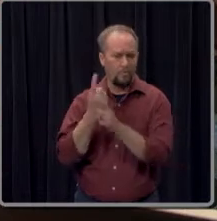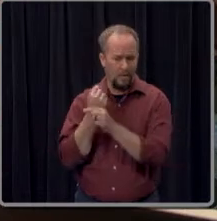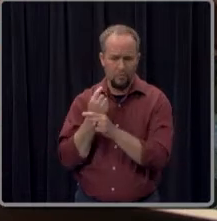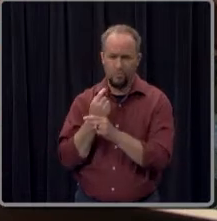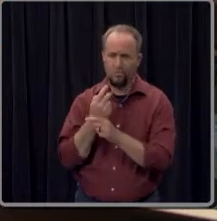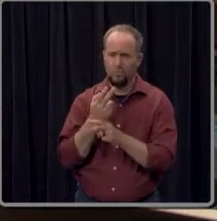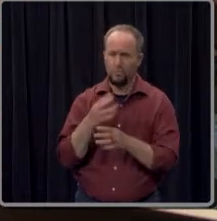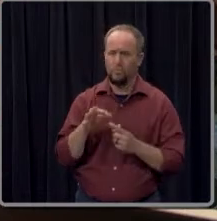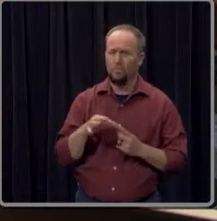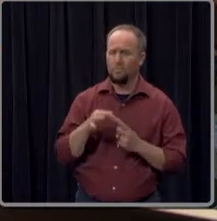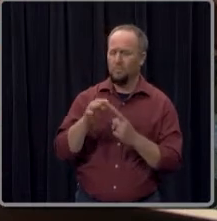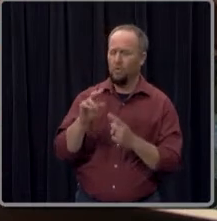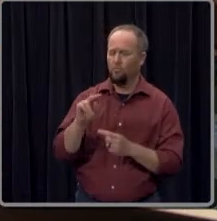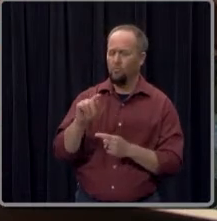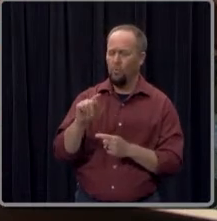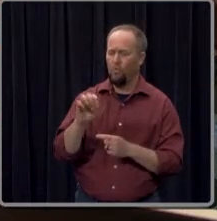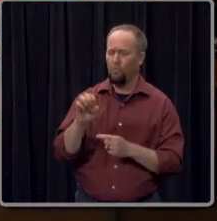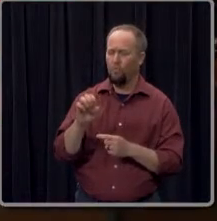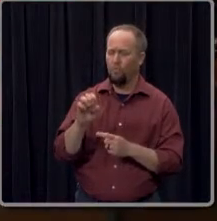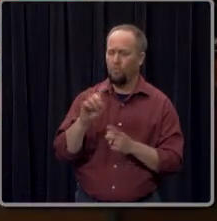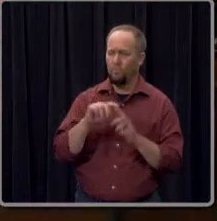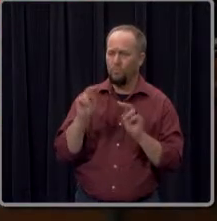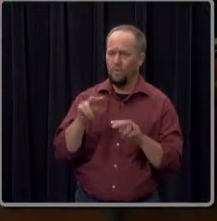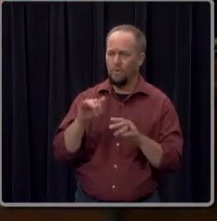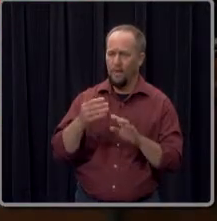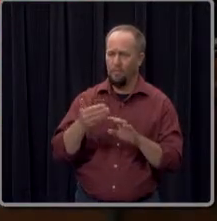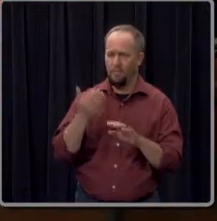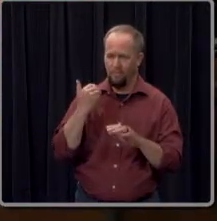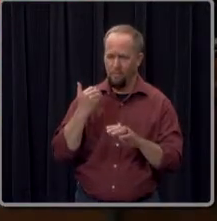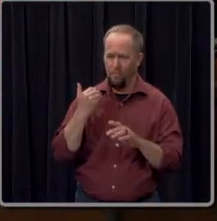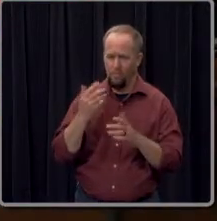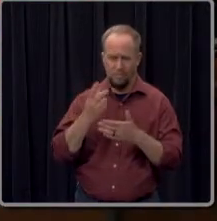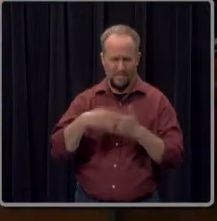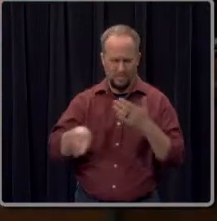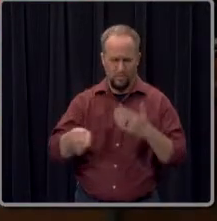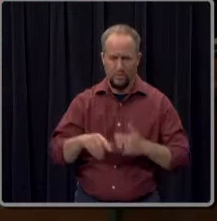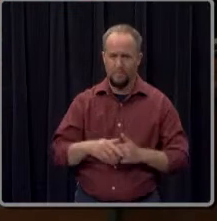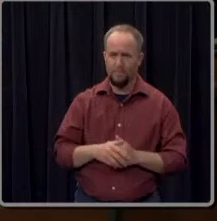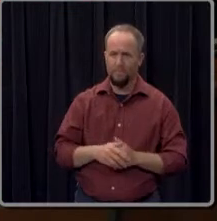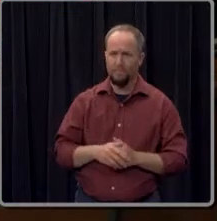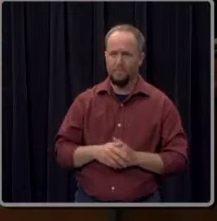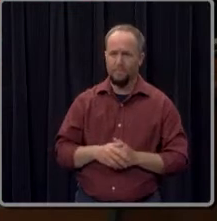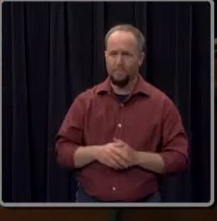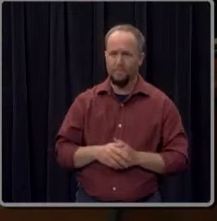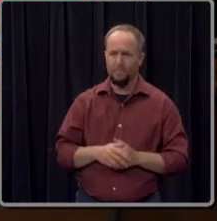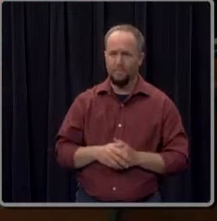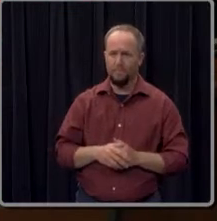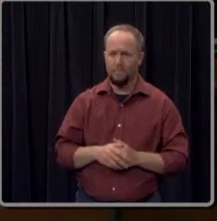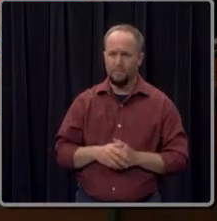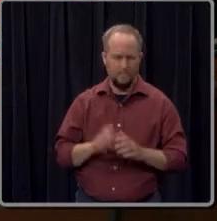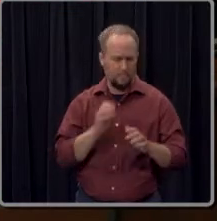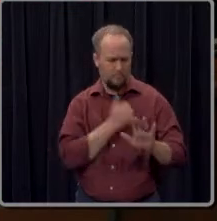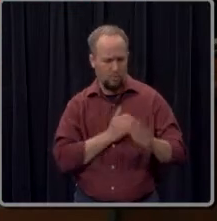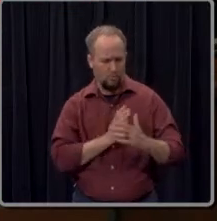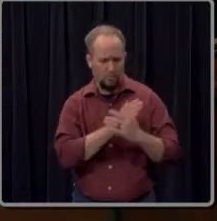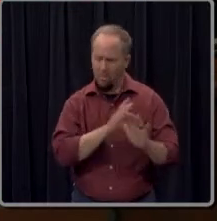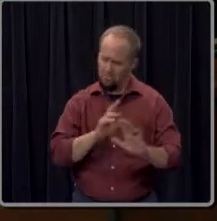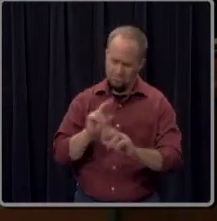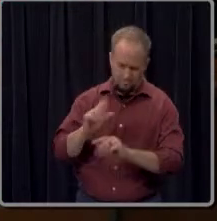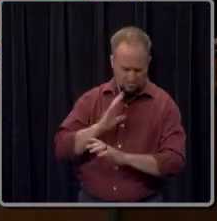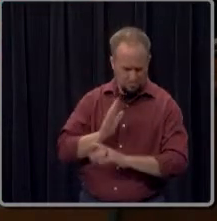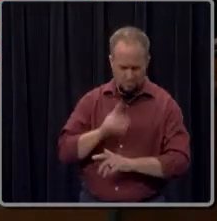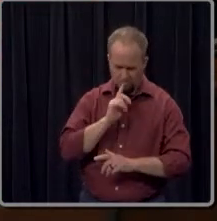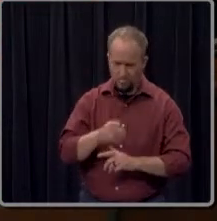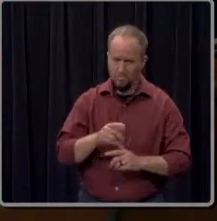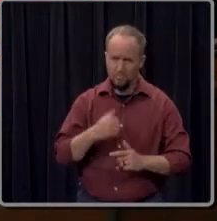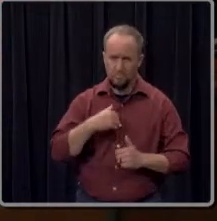just a special note to look at that before next meeting. Yeah, and I know that, Sorry to interrupt, but no,